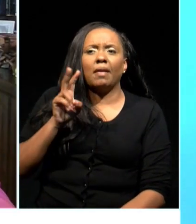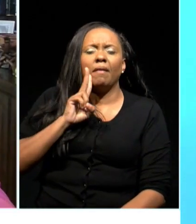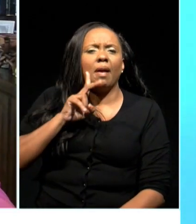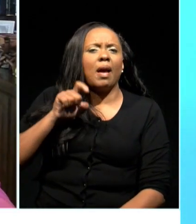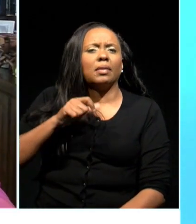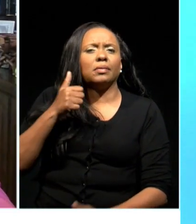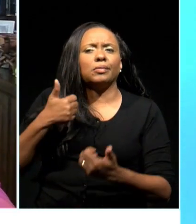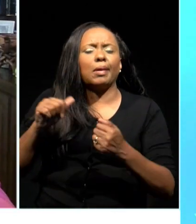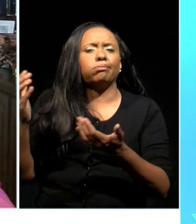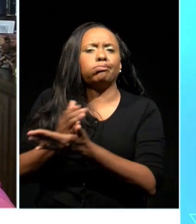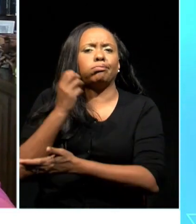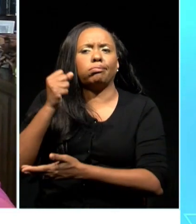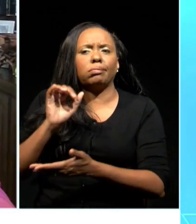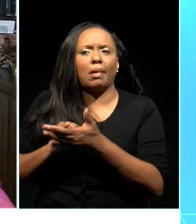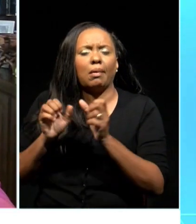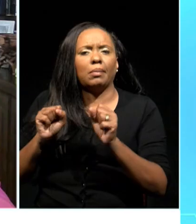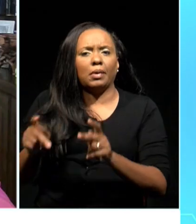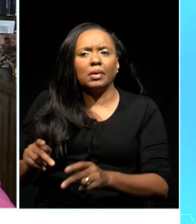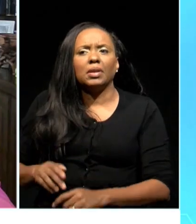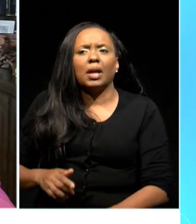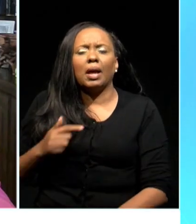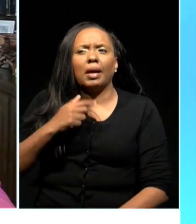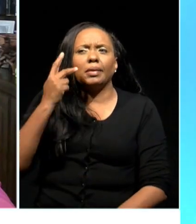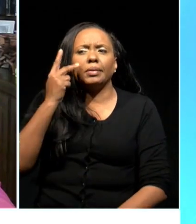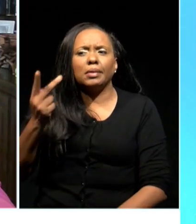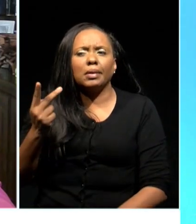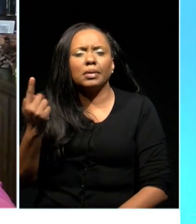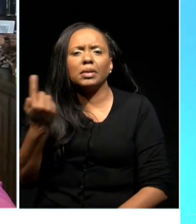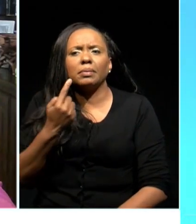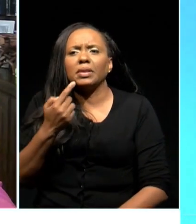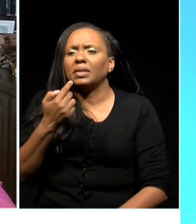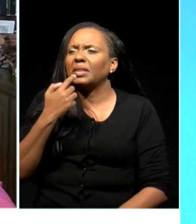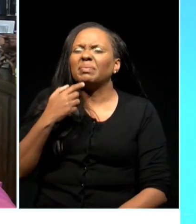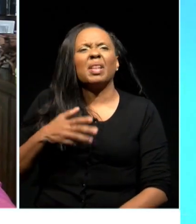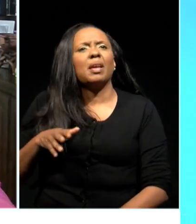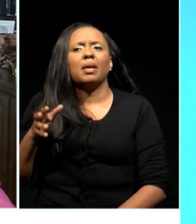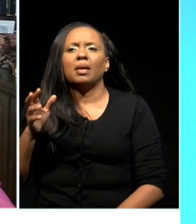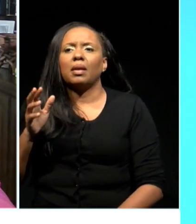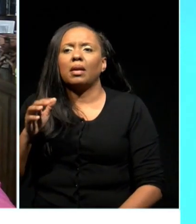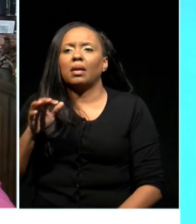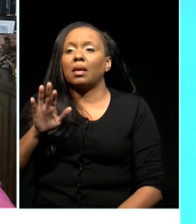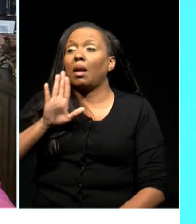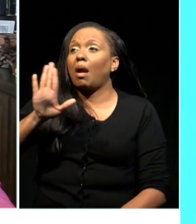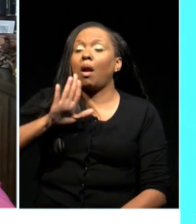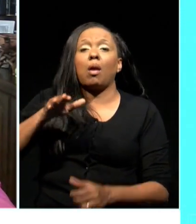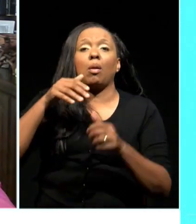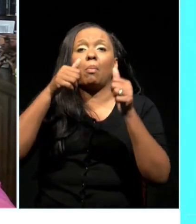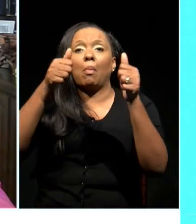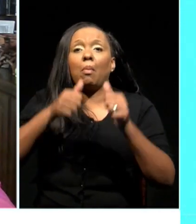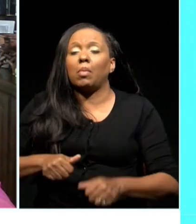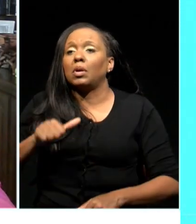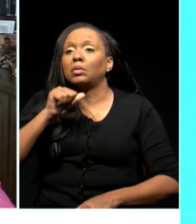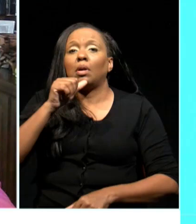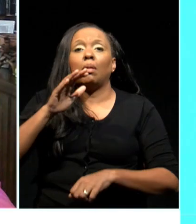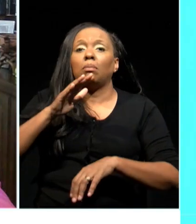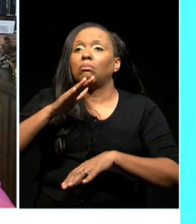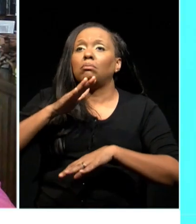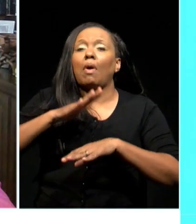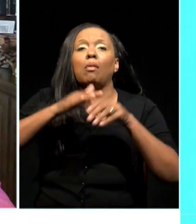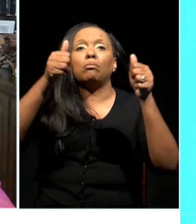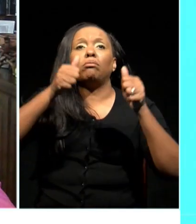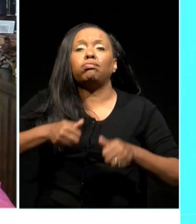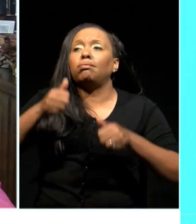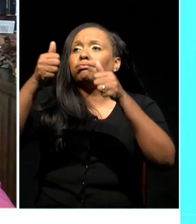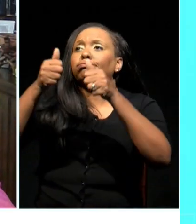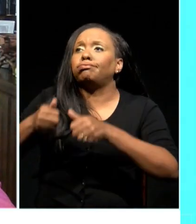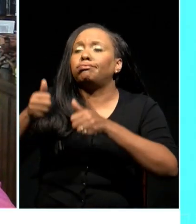saw a clip on the news where she said that people are saying that because her posters are not up on every poll, that she's